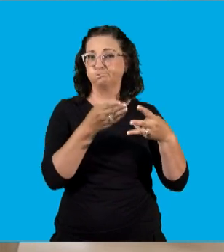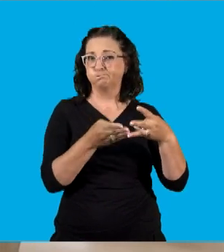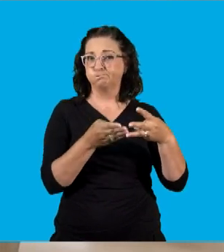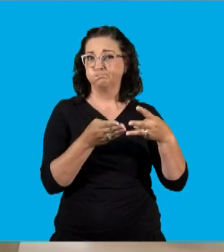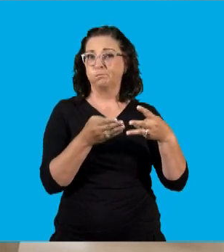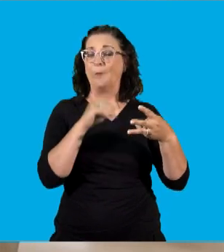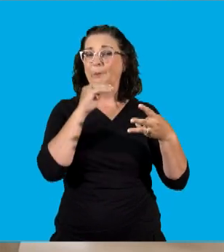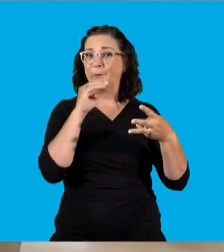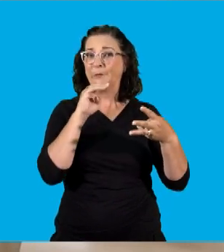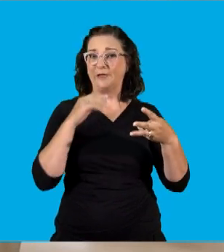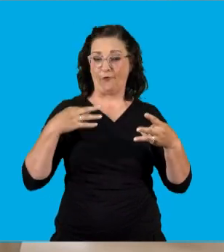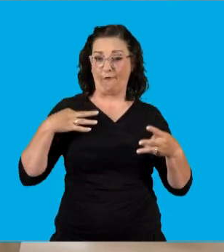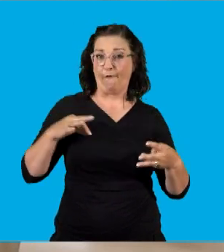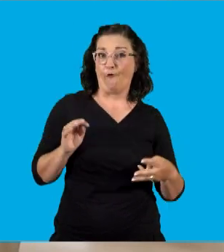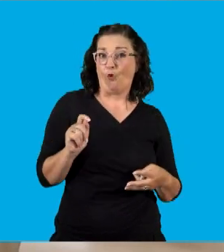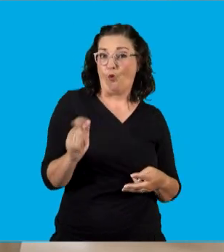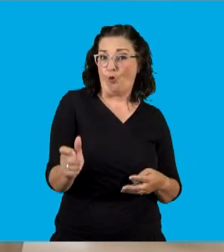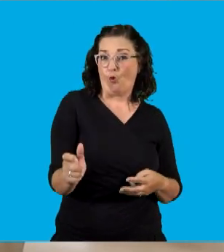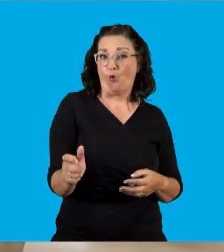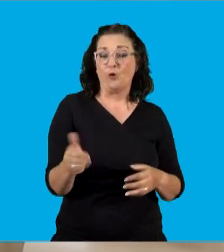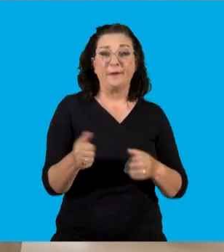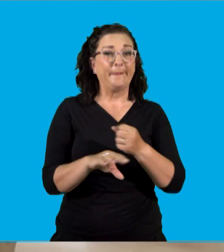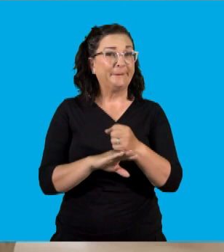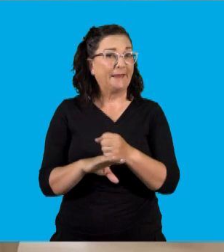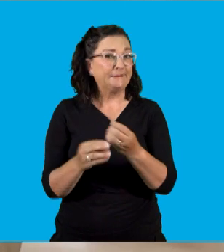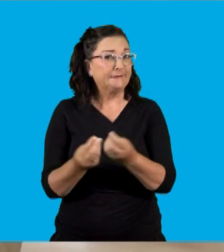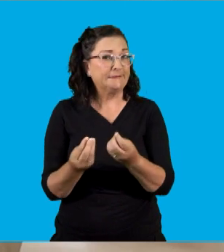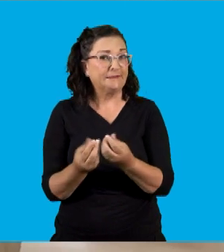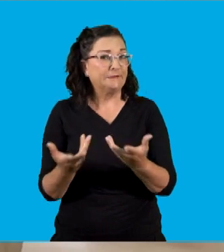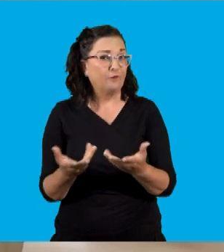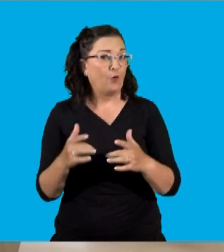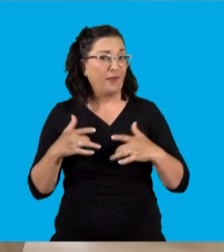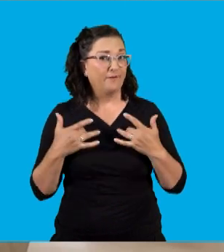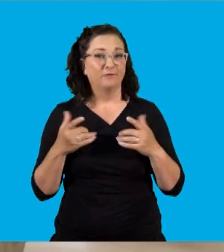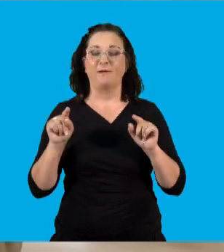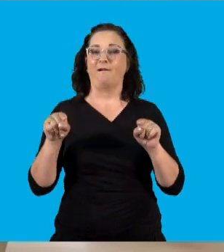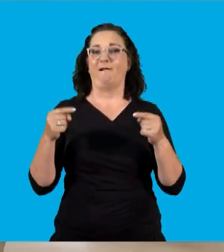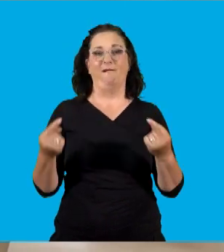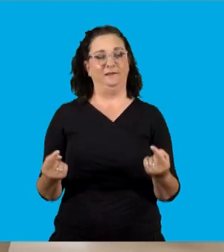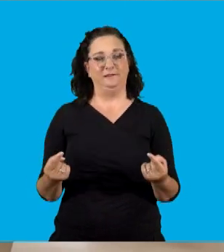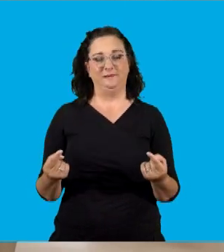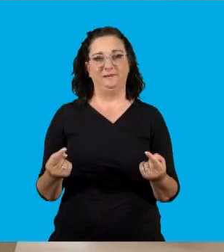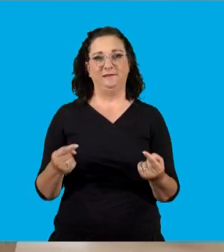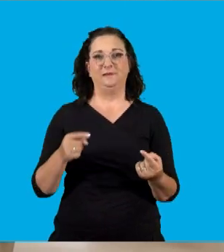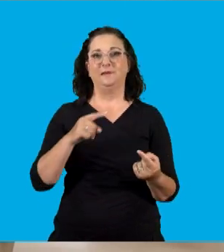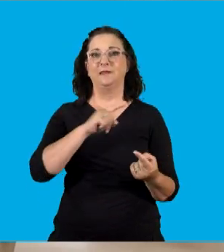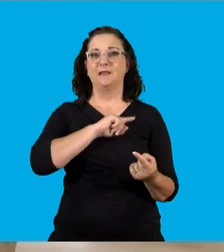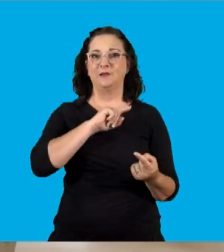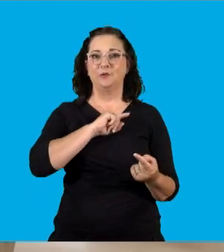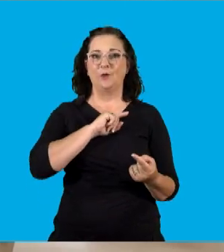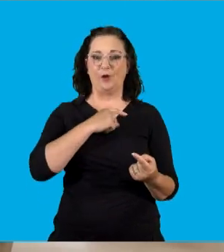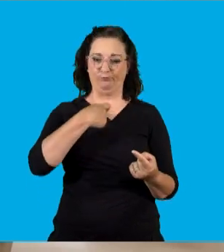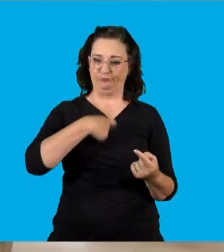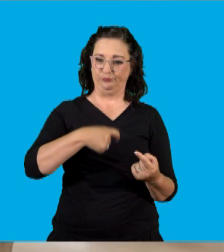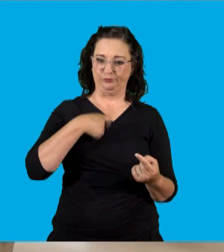it simply means that you cannot afford the basic necessities to satisfy your needs basically as a